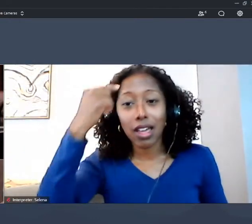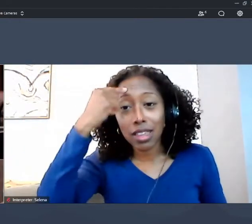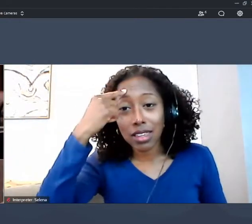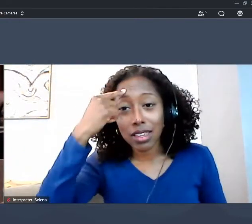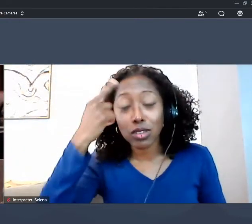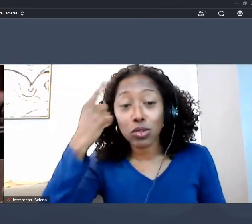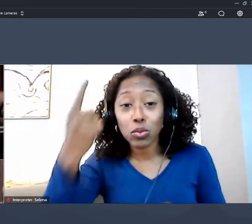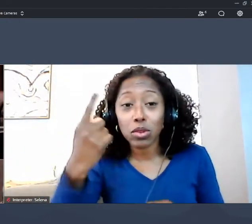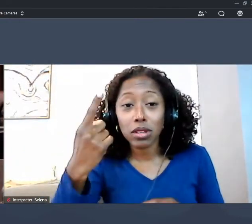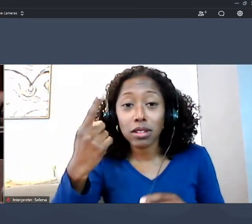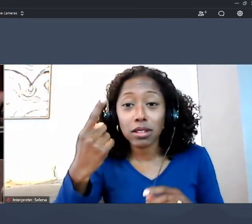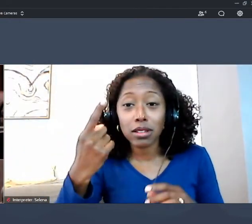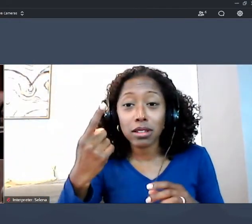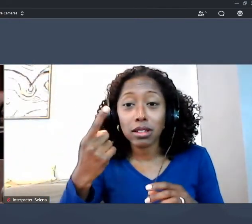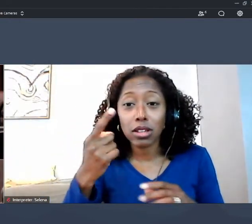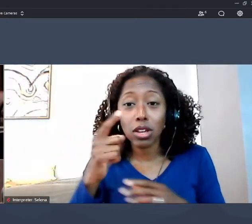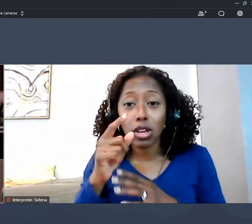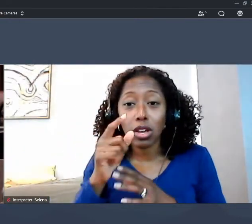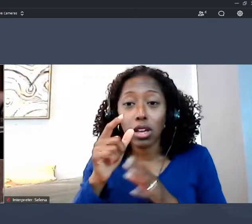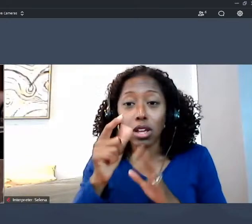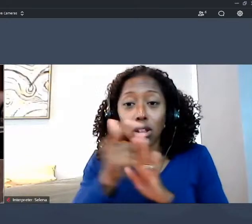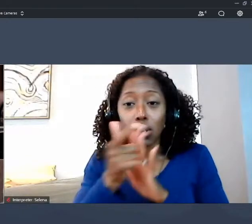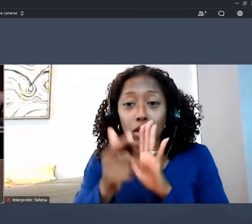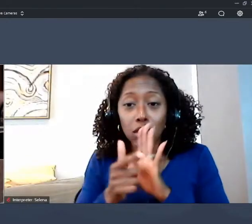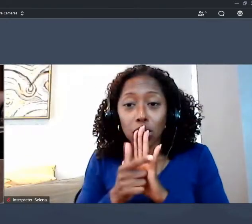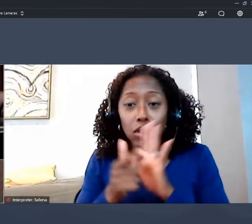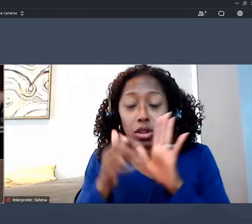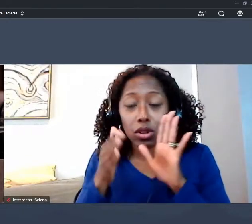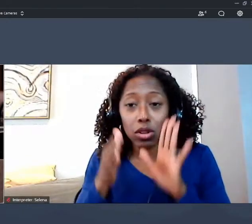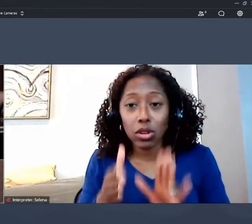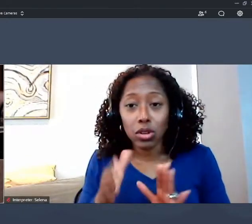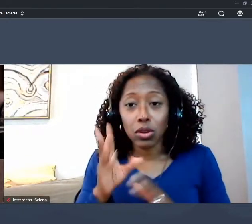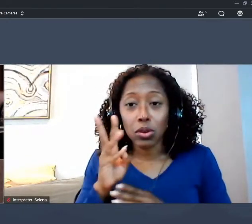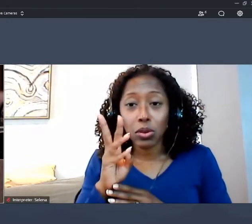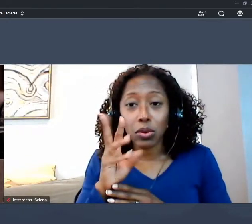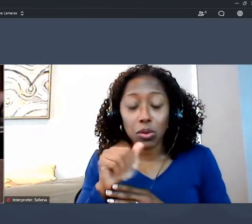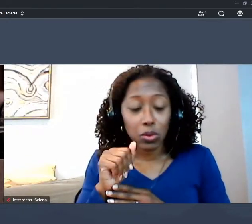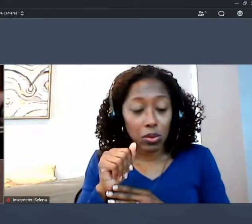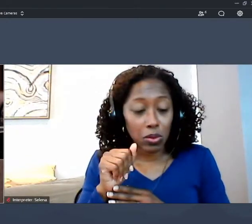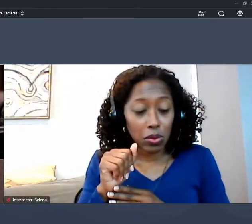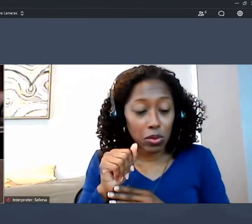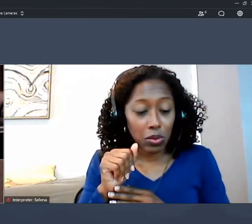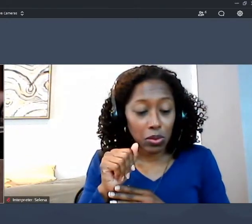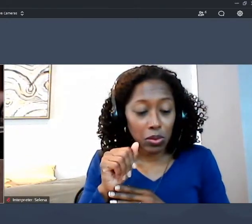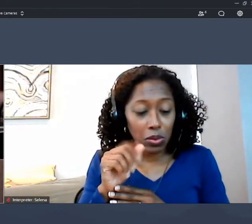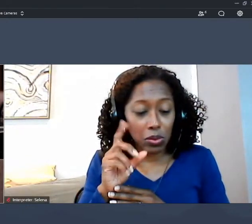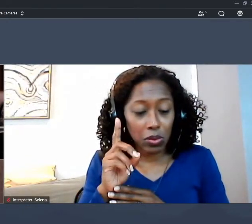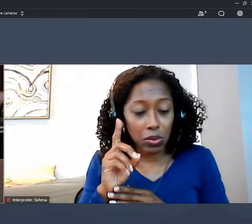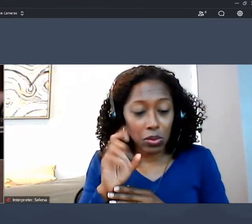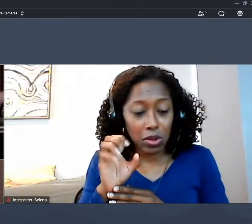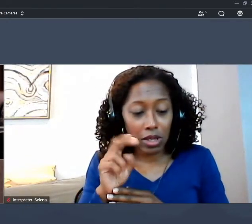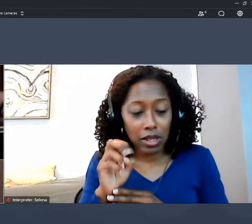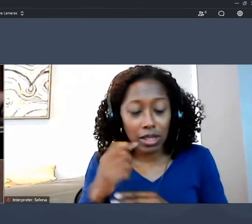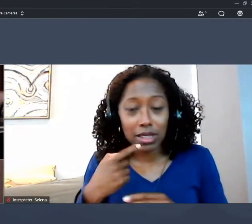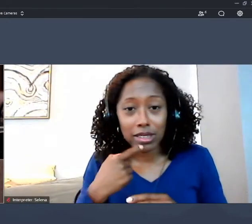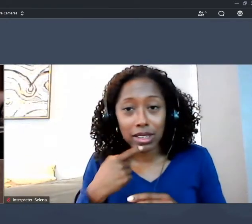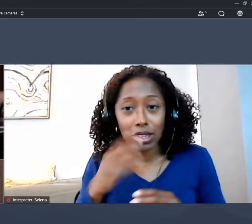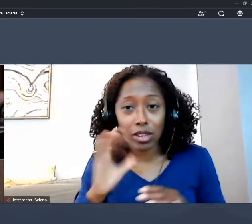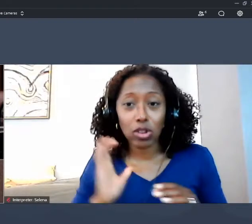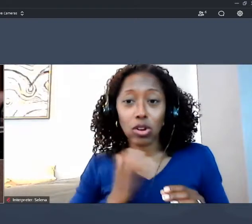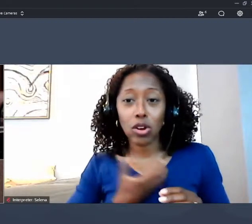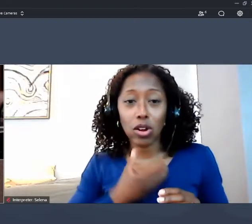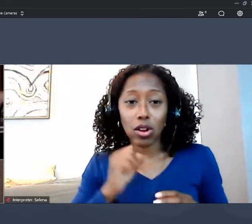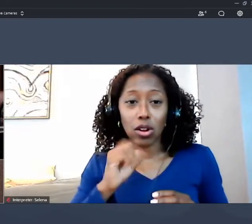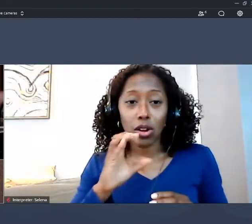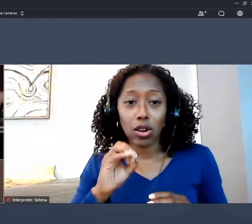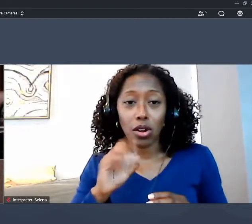everything that Attorney Wade is saying. But I'm not so sure that our solid waste department recognizes what is